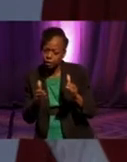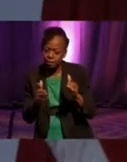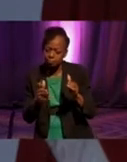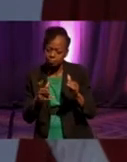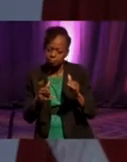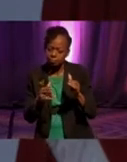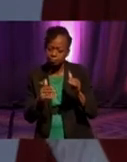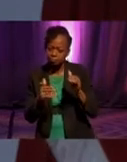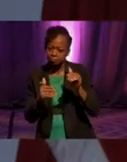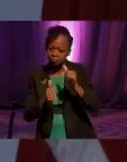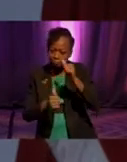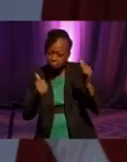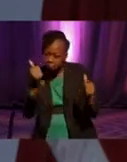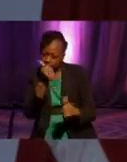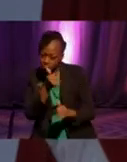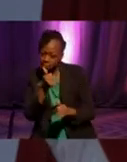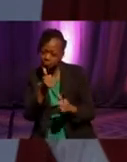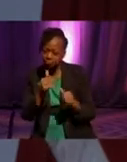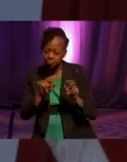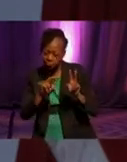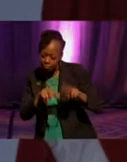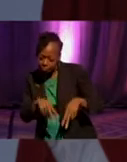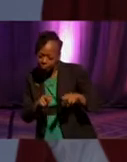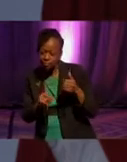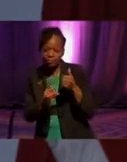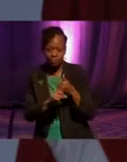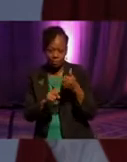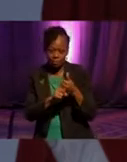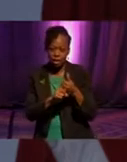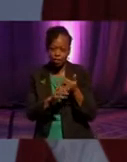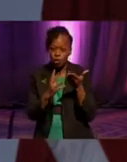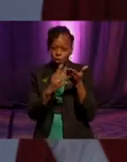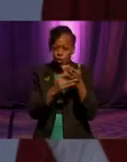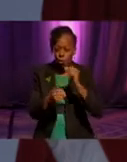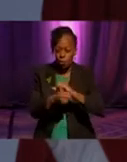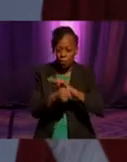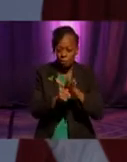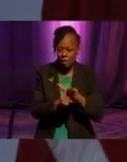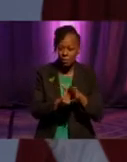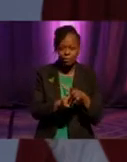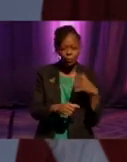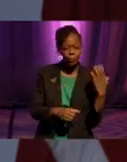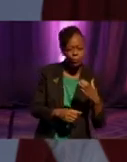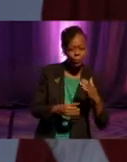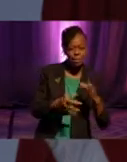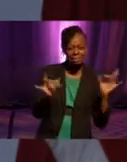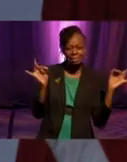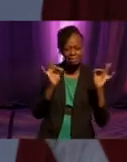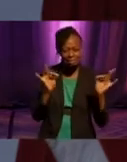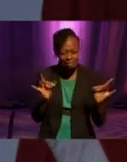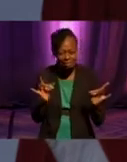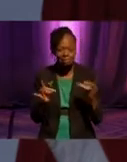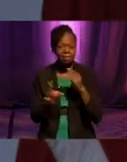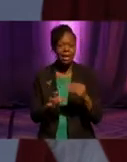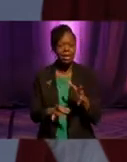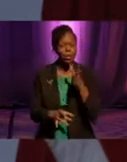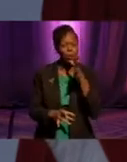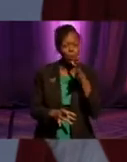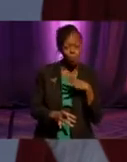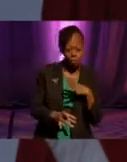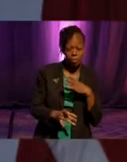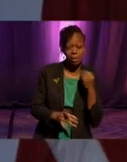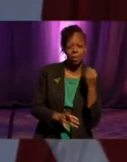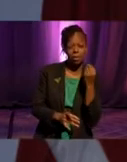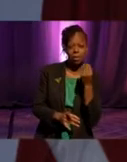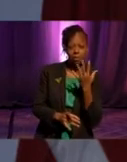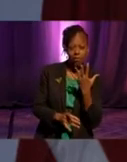outcomes have been exacerbated by the pandemic, and that women, particularly women of color, have